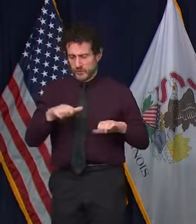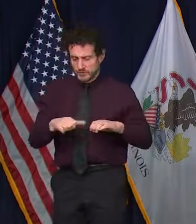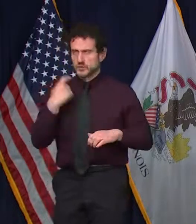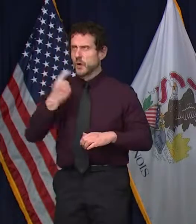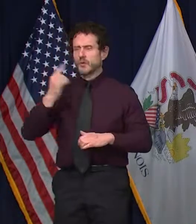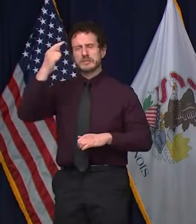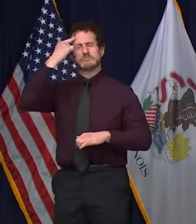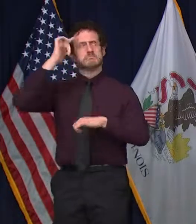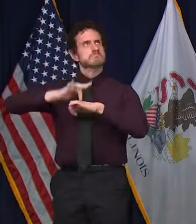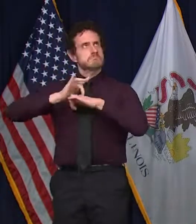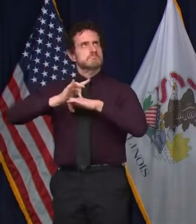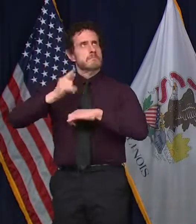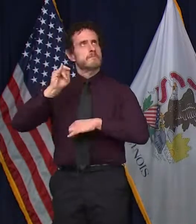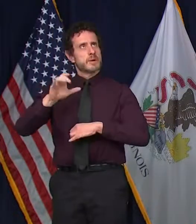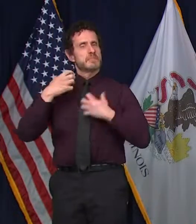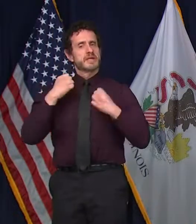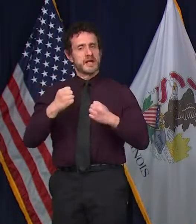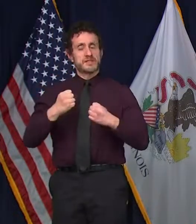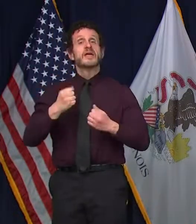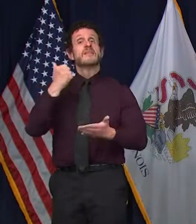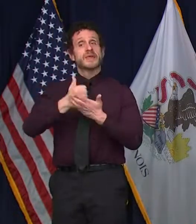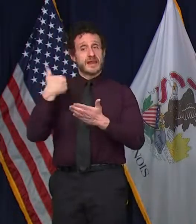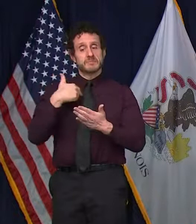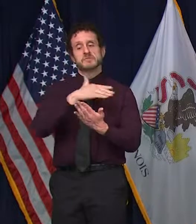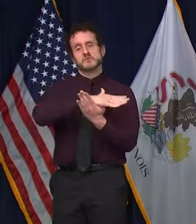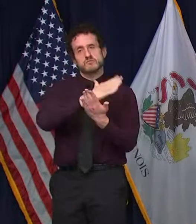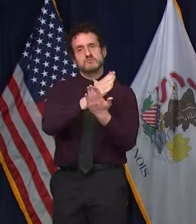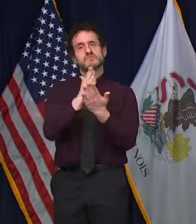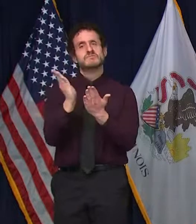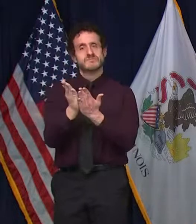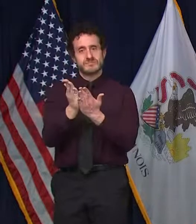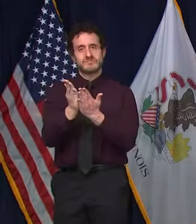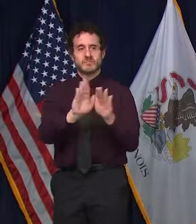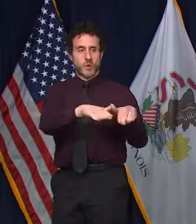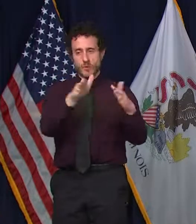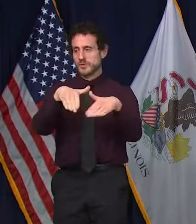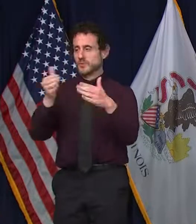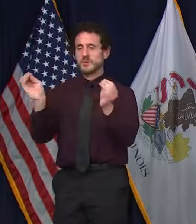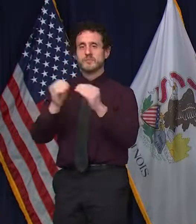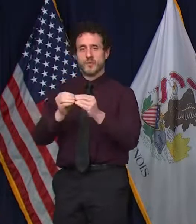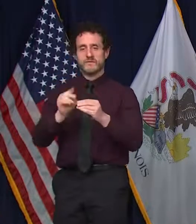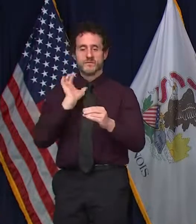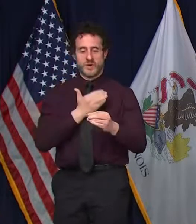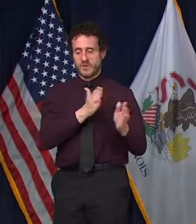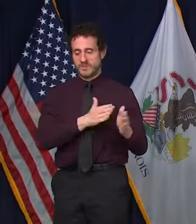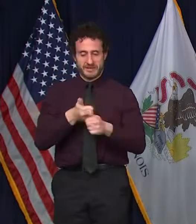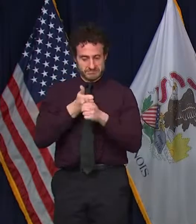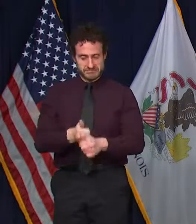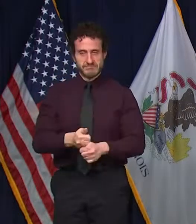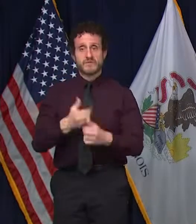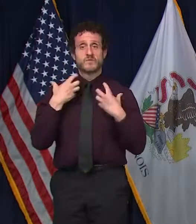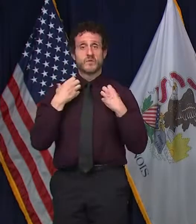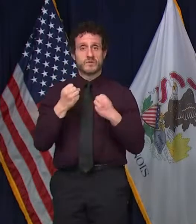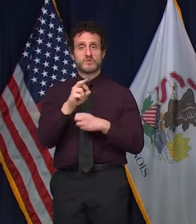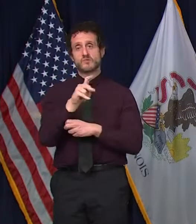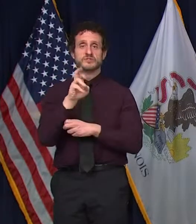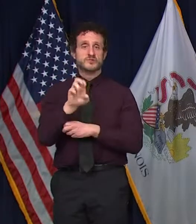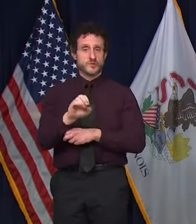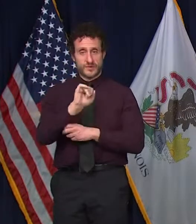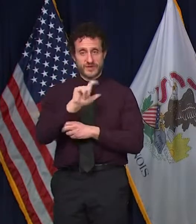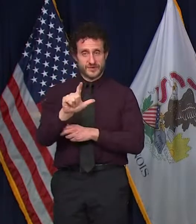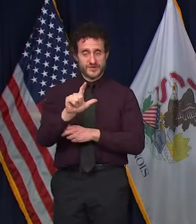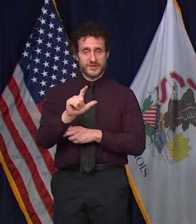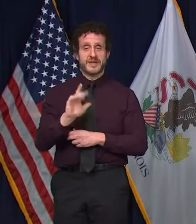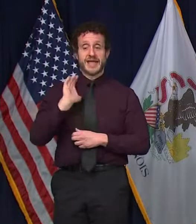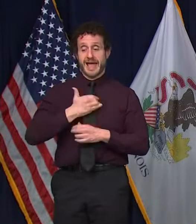the phases of Restore Illinois. As always, all of our success thus far, and any that we have